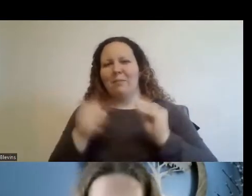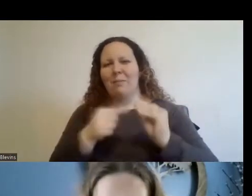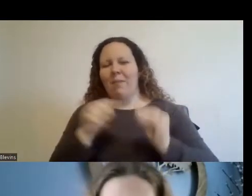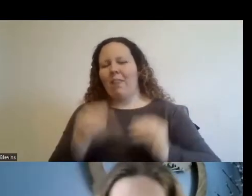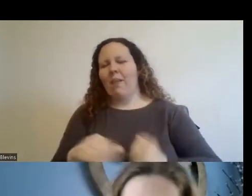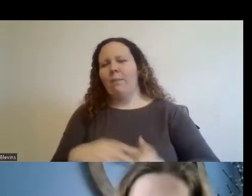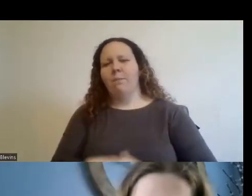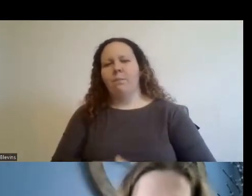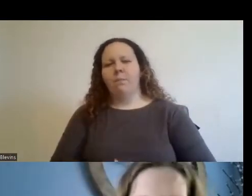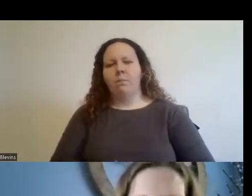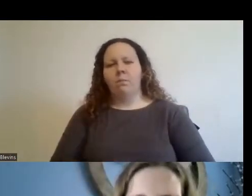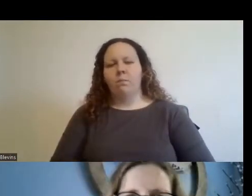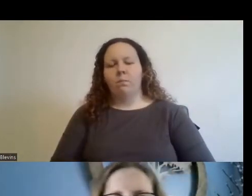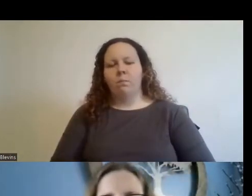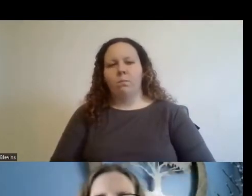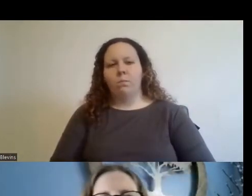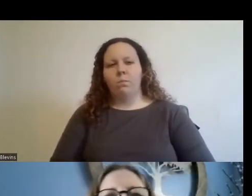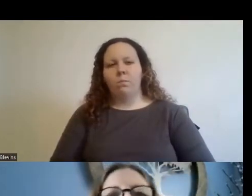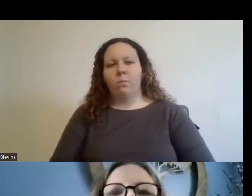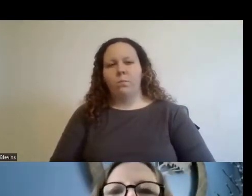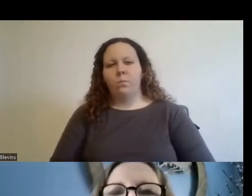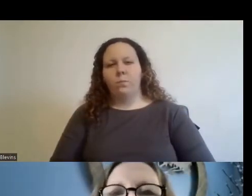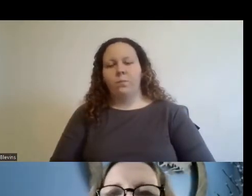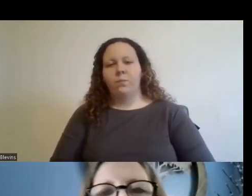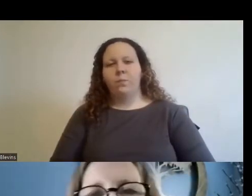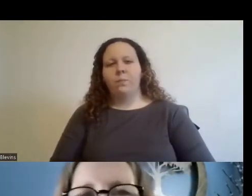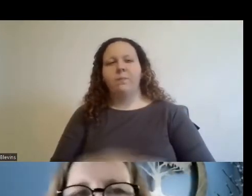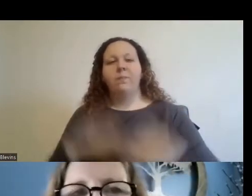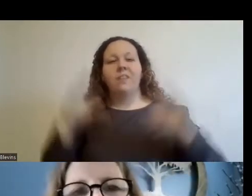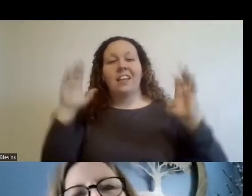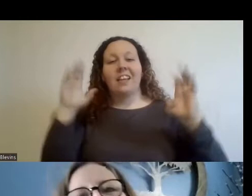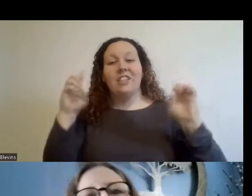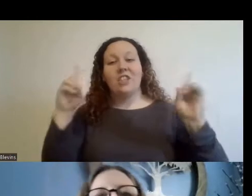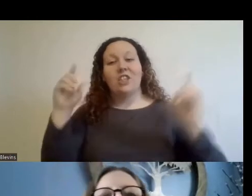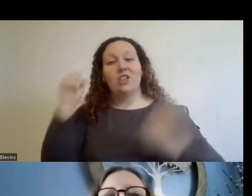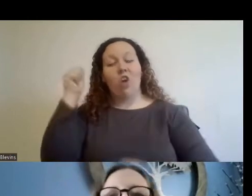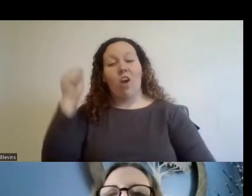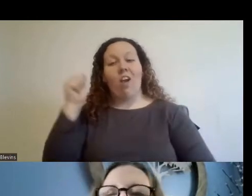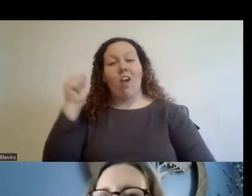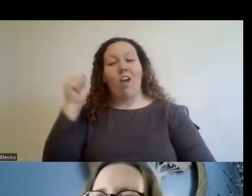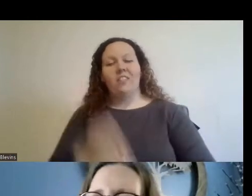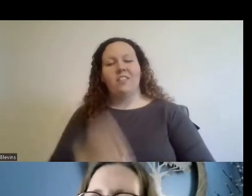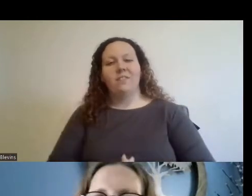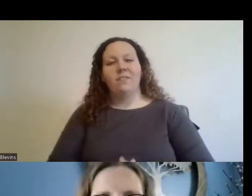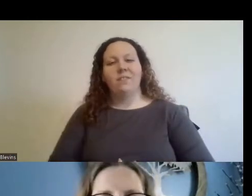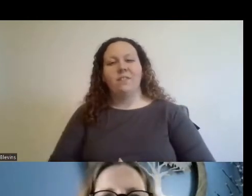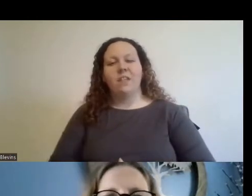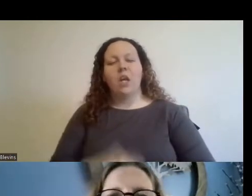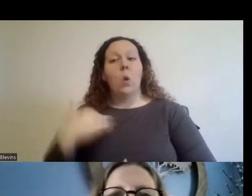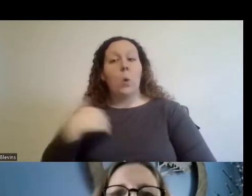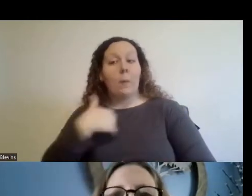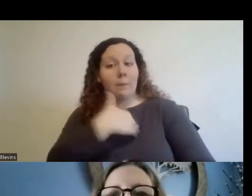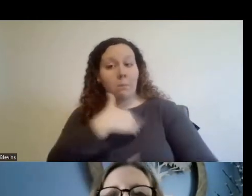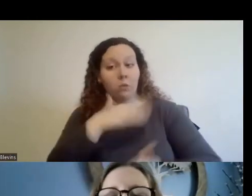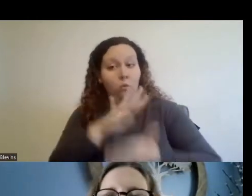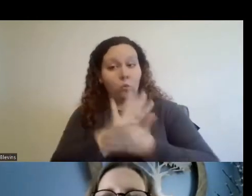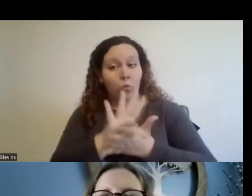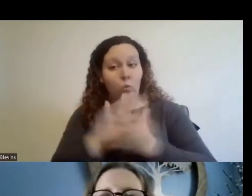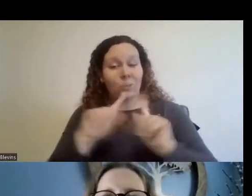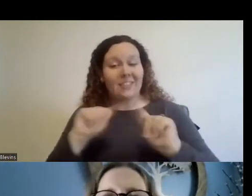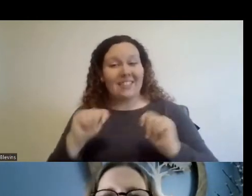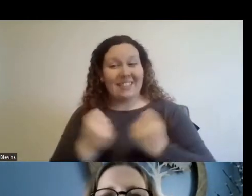So, yay, there we go. Educational audiologist. We're members of the school team,